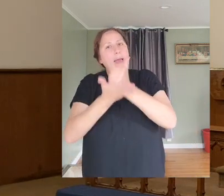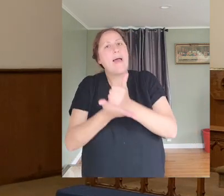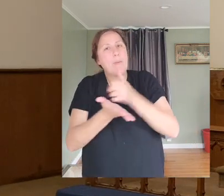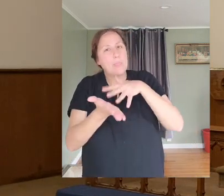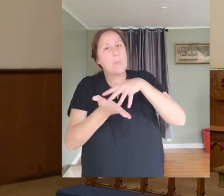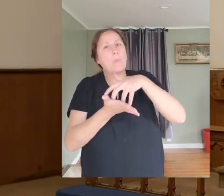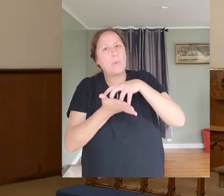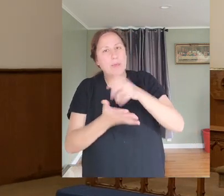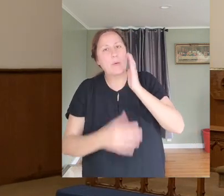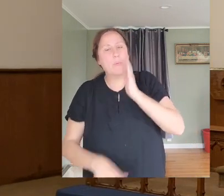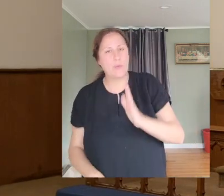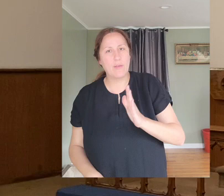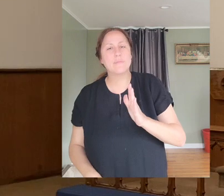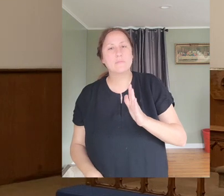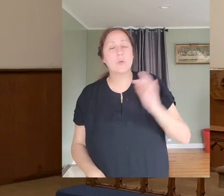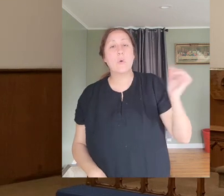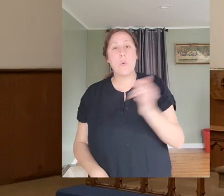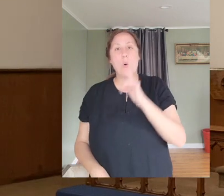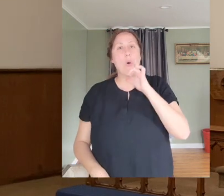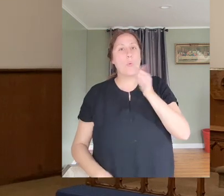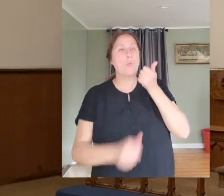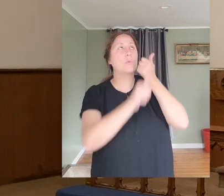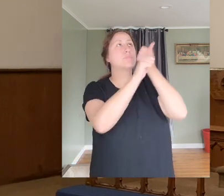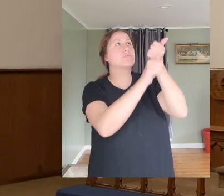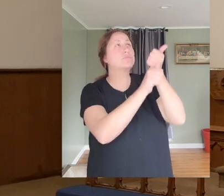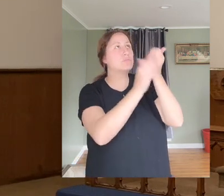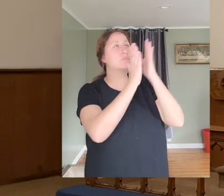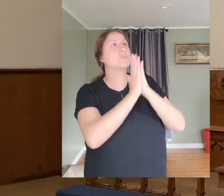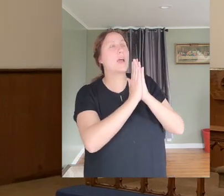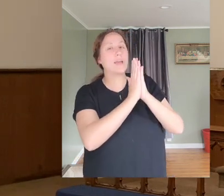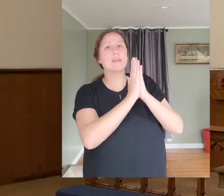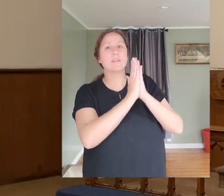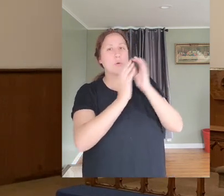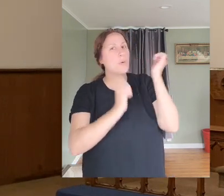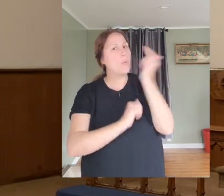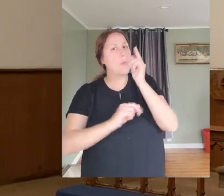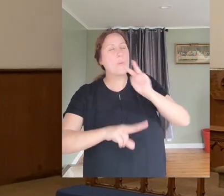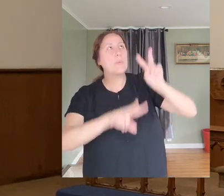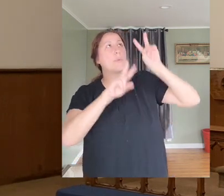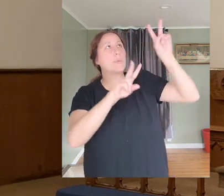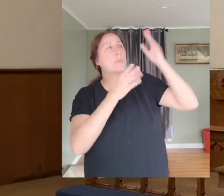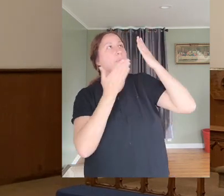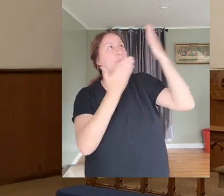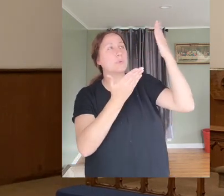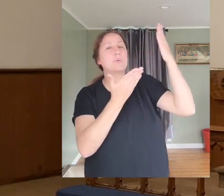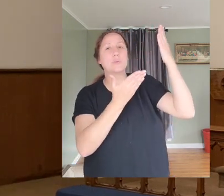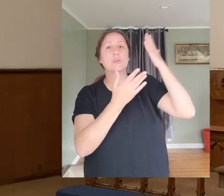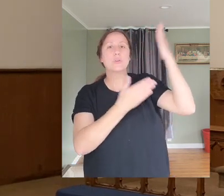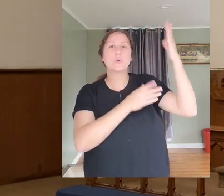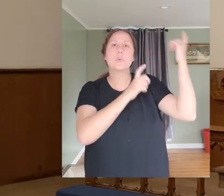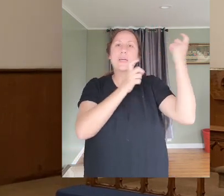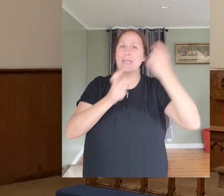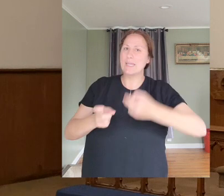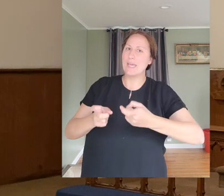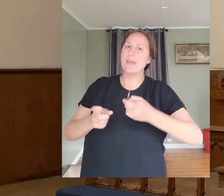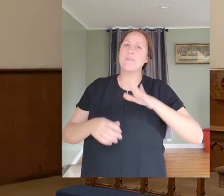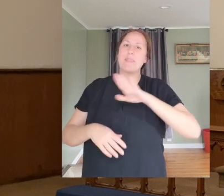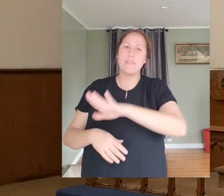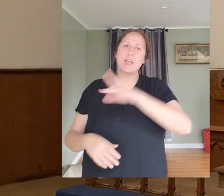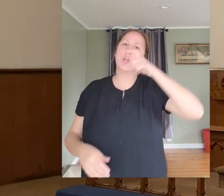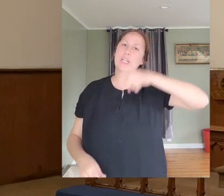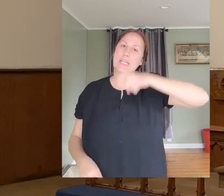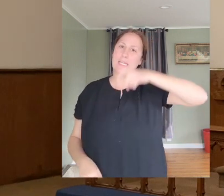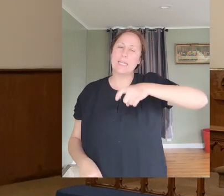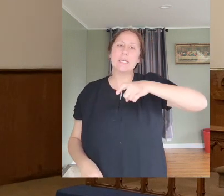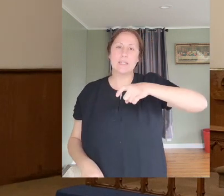raises up those who are bowed down. The eyes of all look expectantly to you, and you give them their food in due